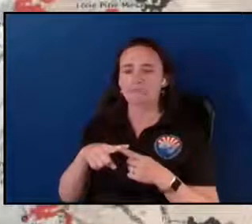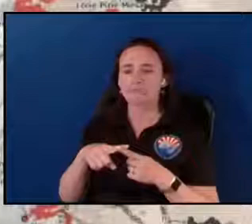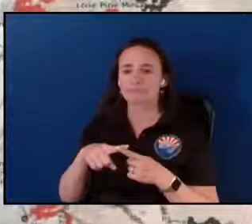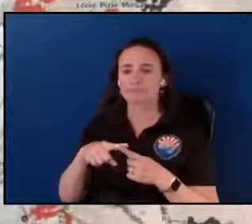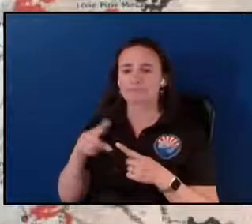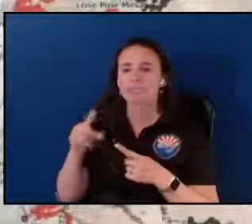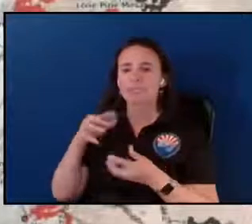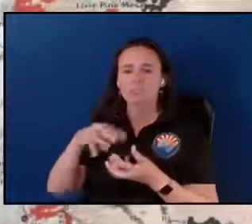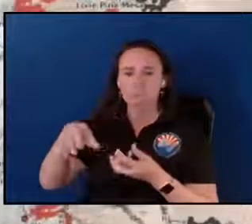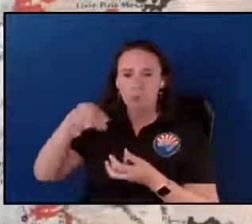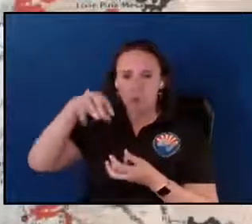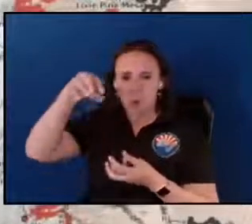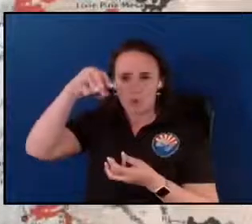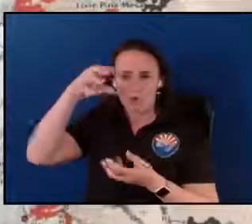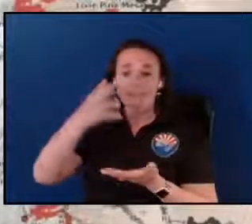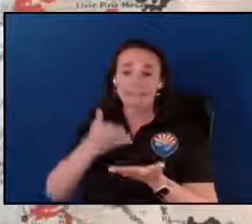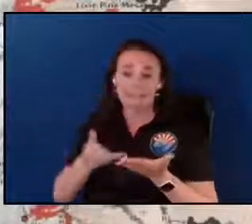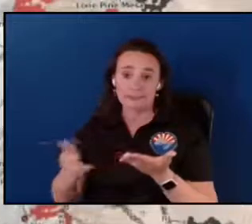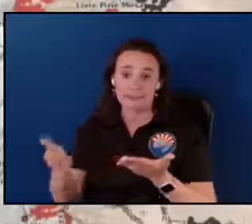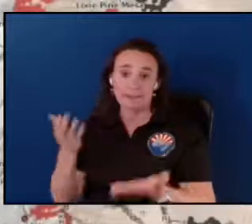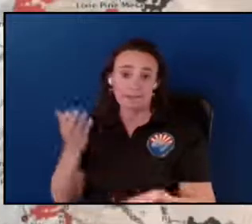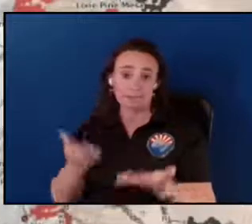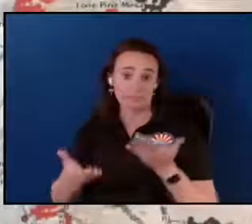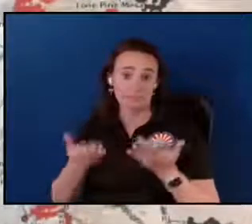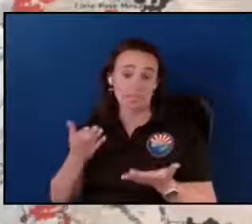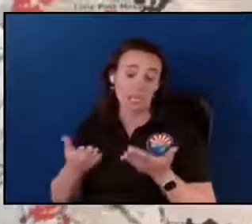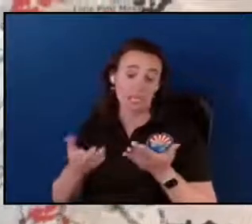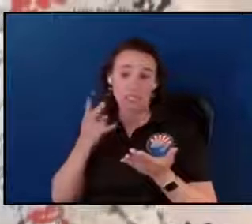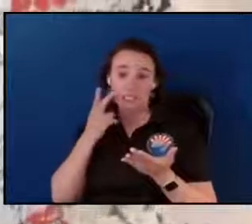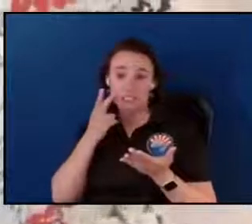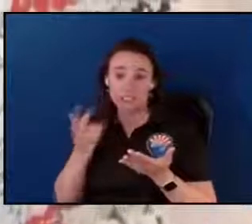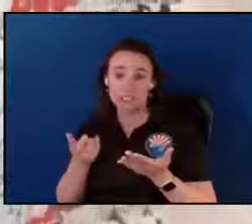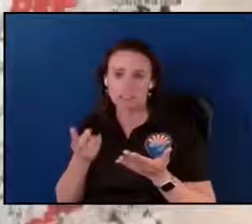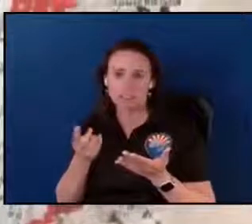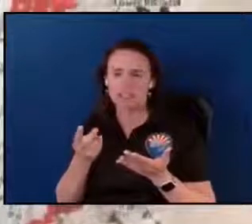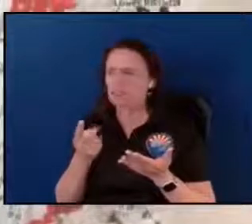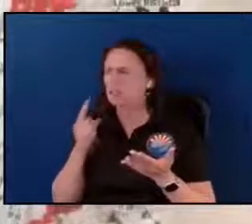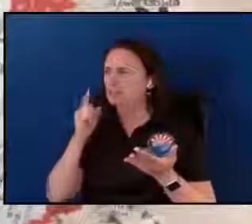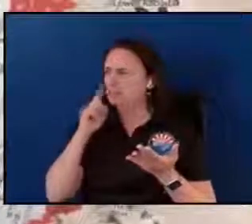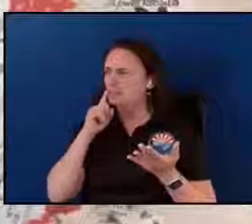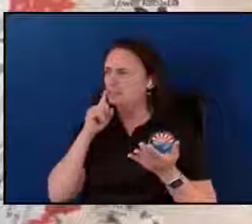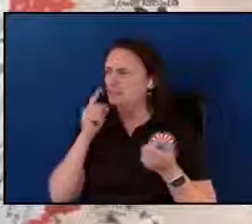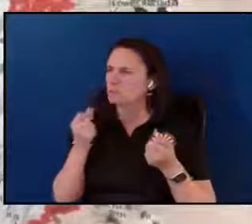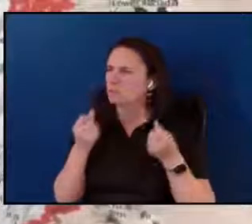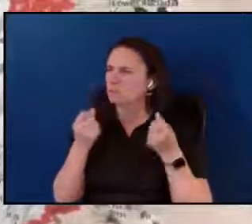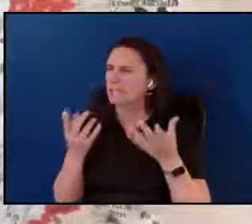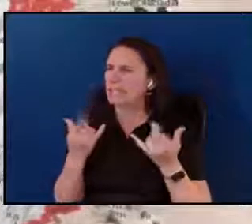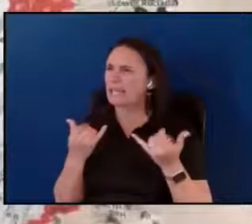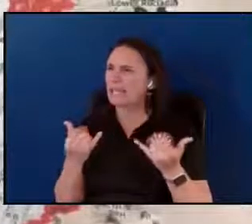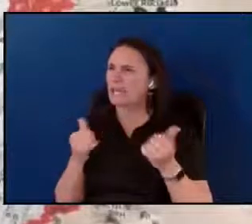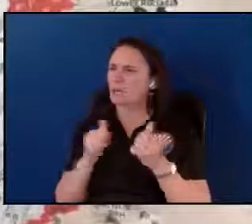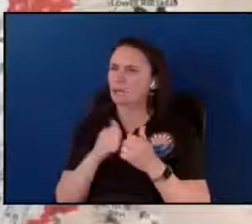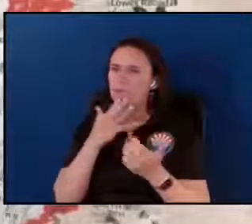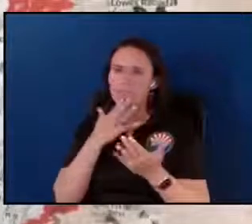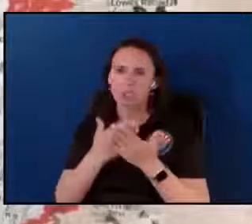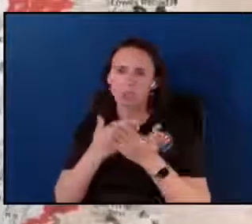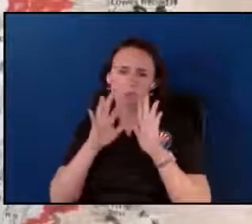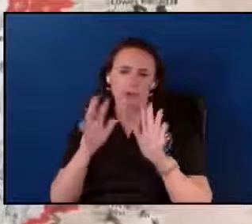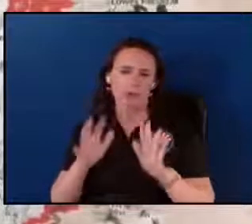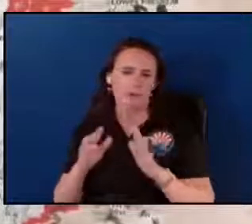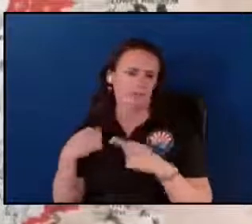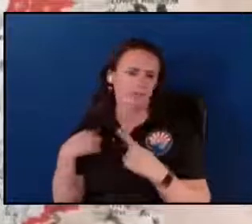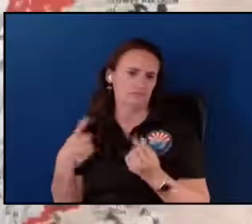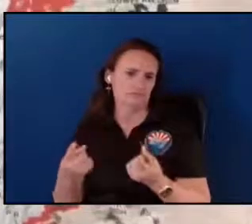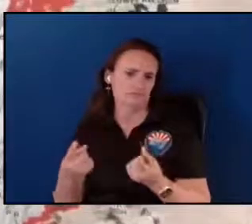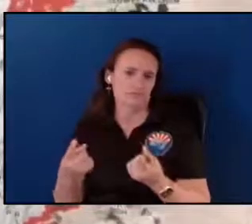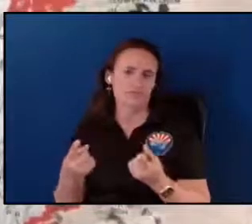and stuff in the interior, which might be coming up, and we have been, I don't think we've had too many now with the good weather that we've had, but as things are drying